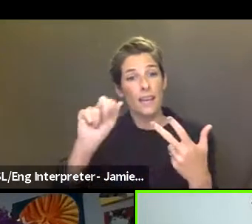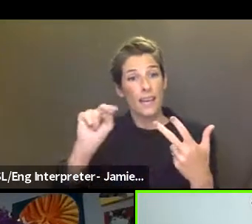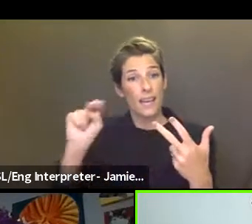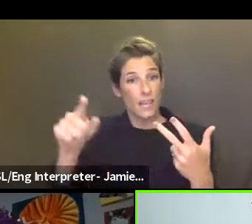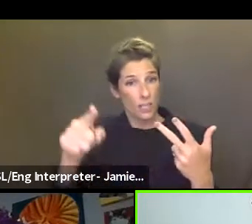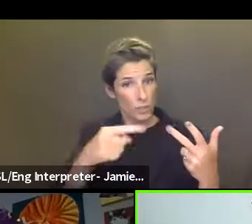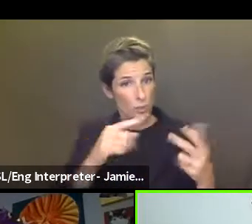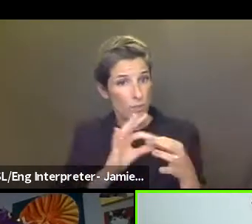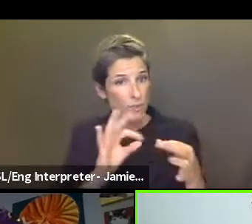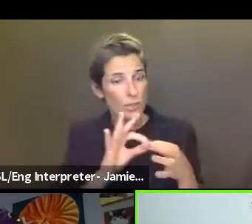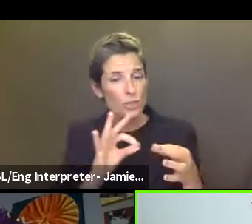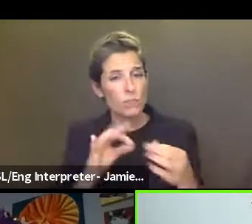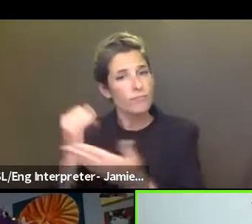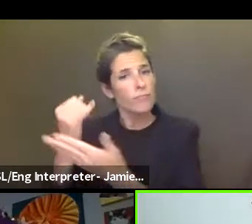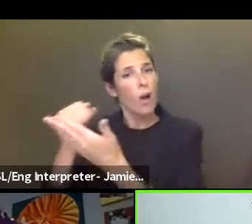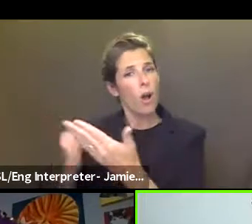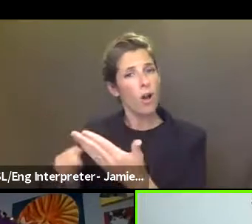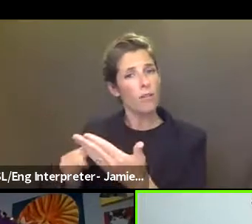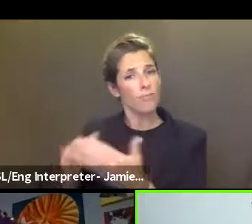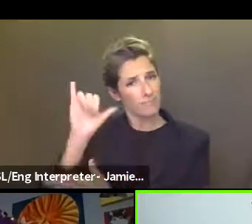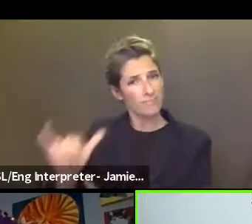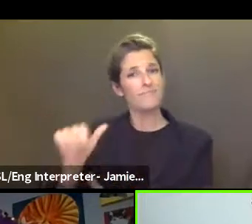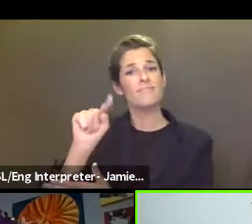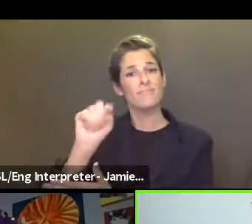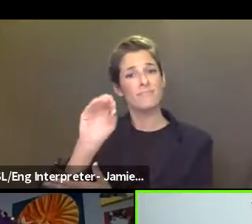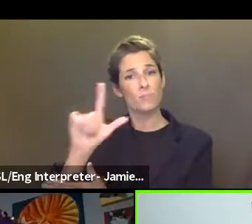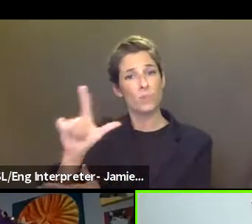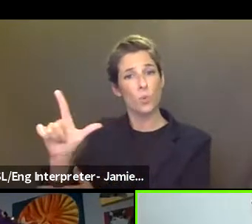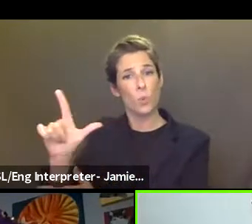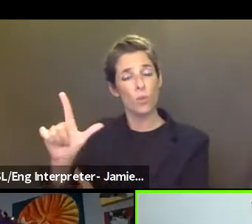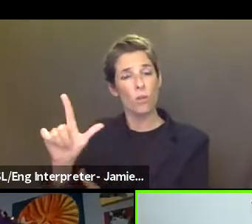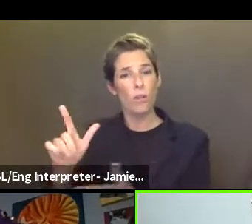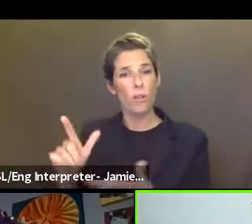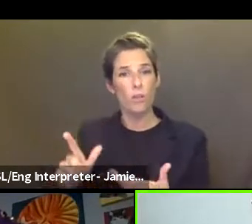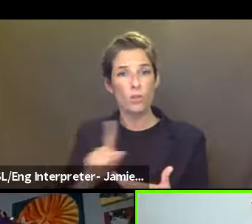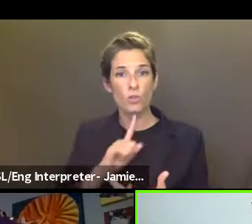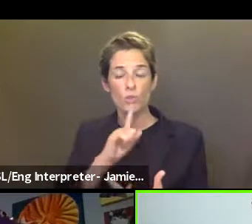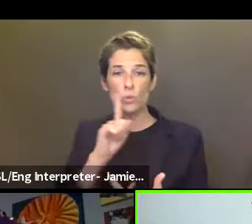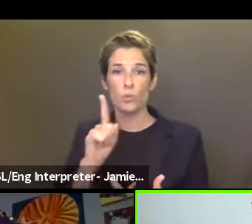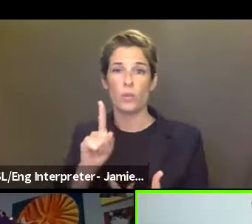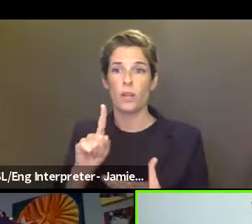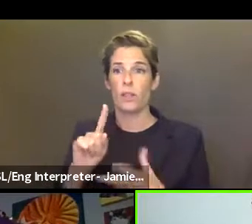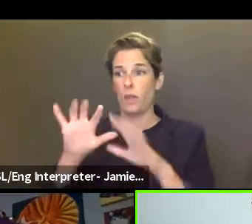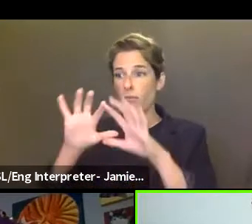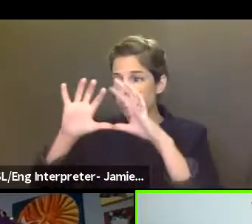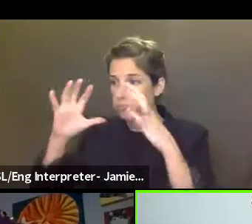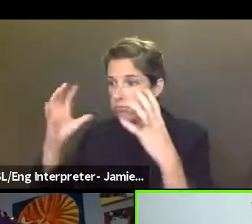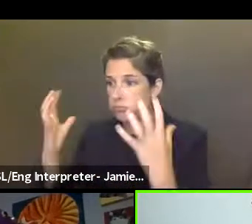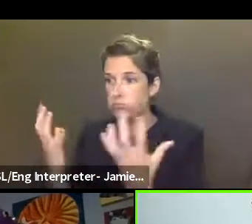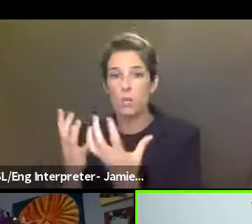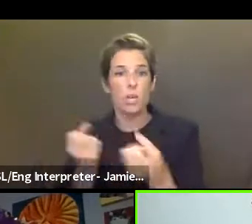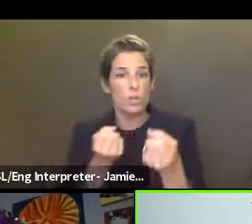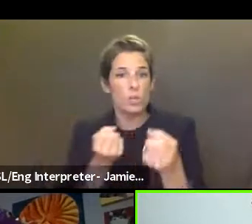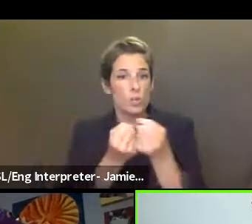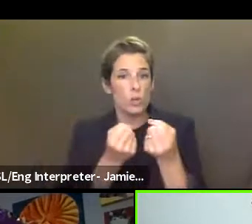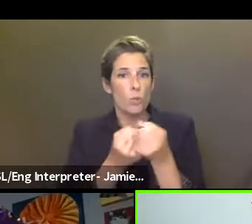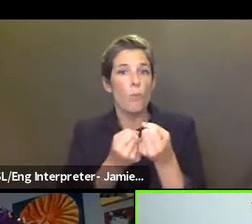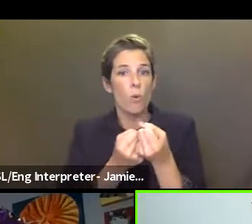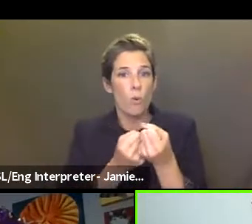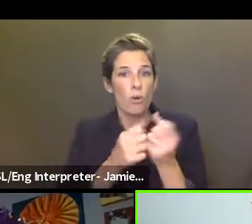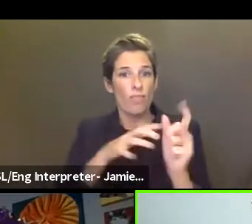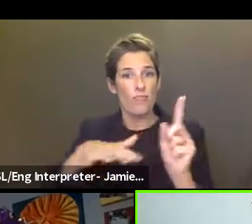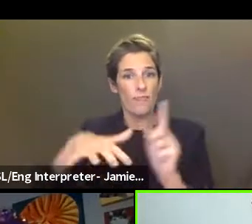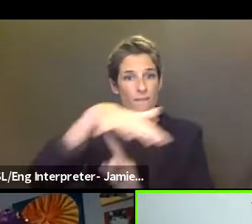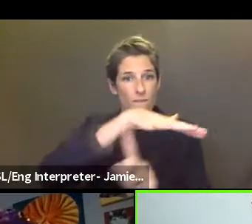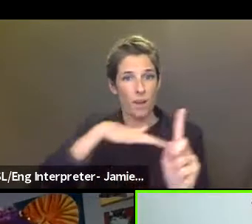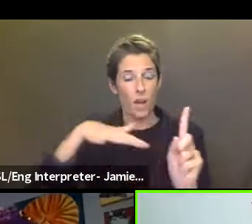of making art are all part of a larger sustaining environment that has allowed those